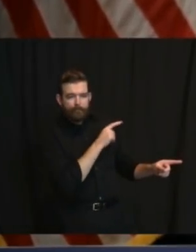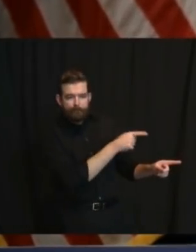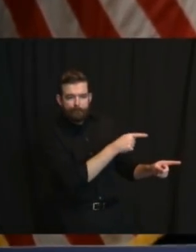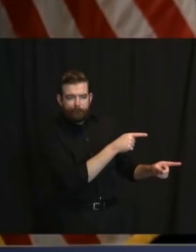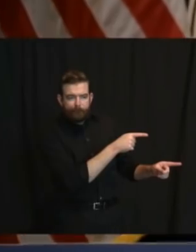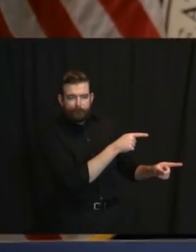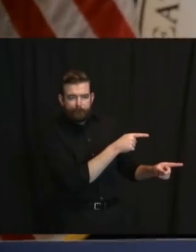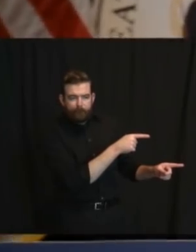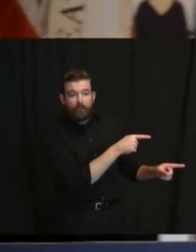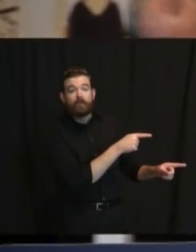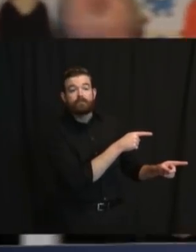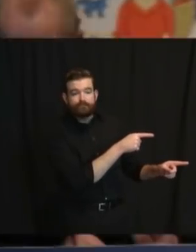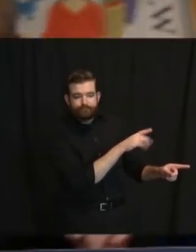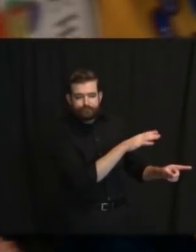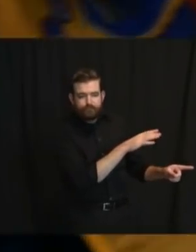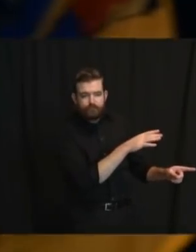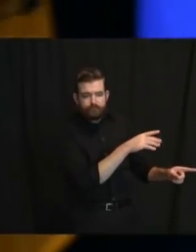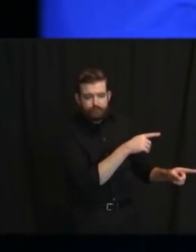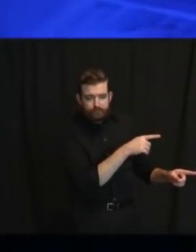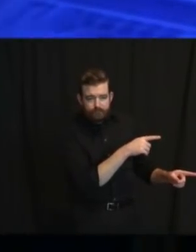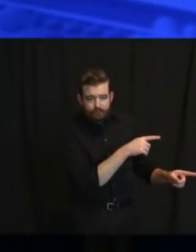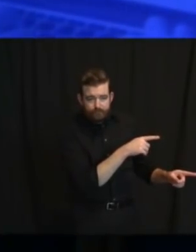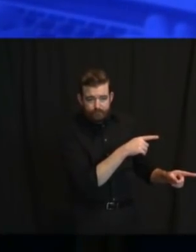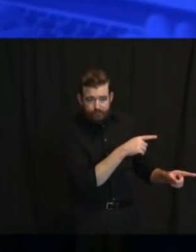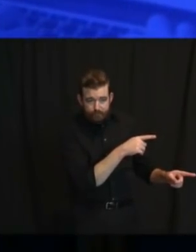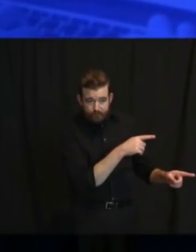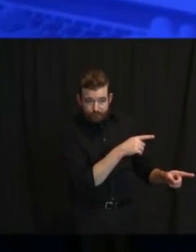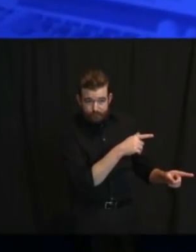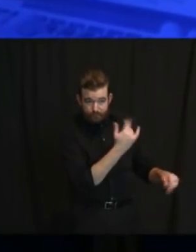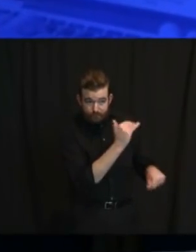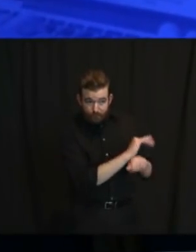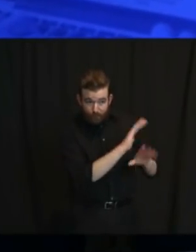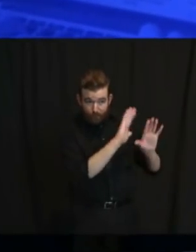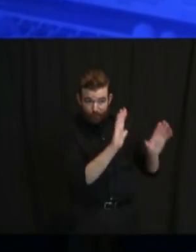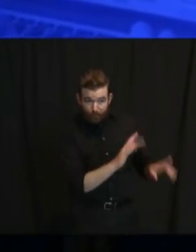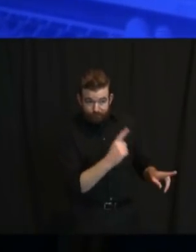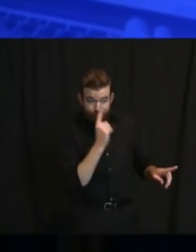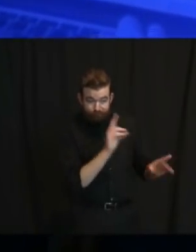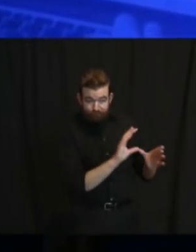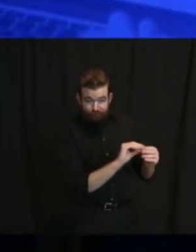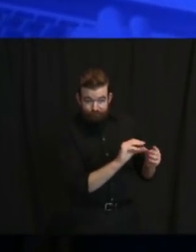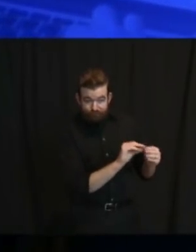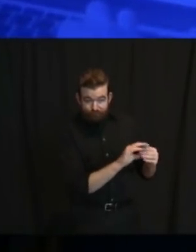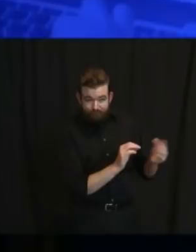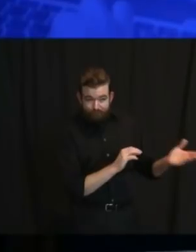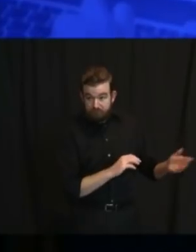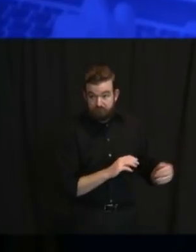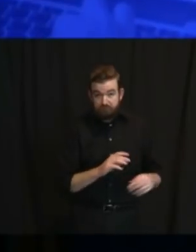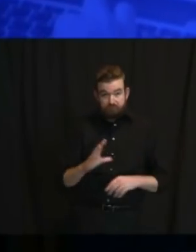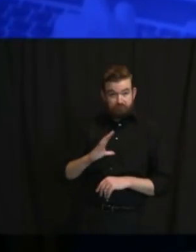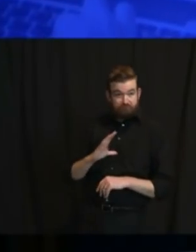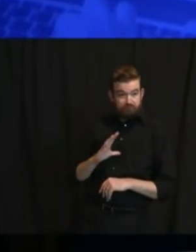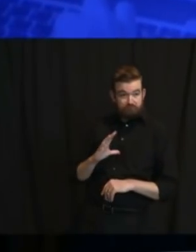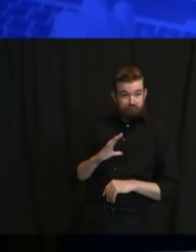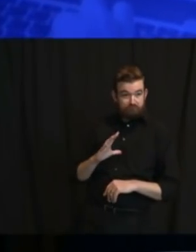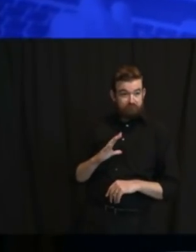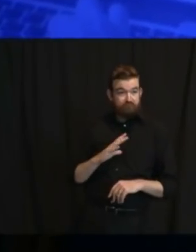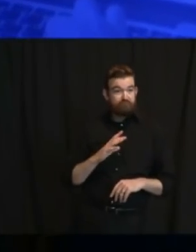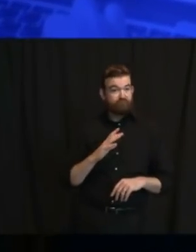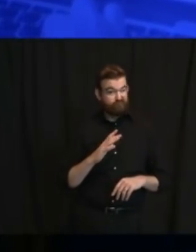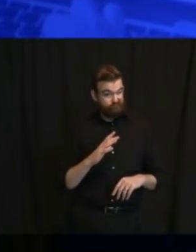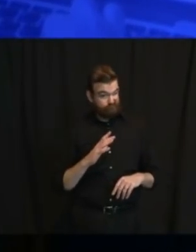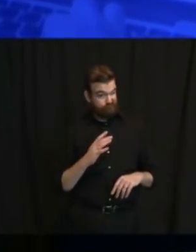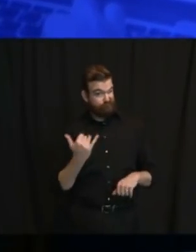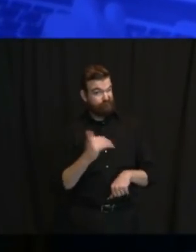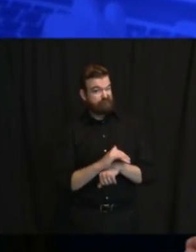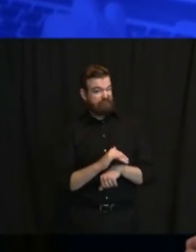part of the state tonight? Thanks, Governor. Good afternoon. Yeah, I would classify it as nasty. The 4